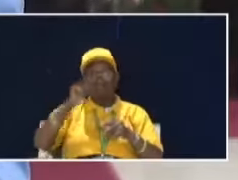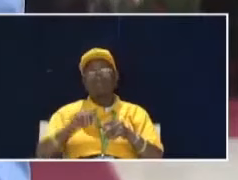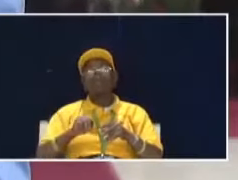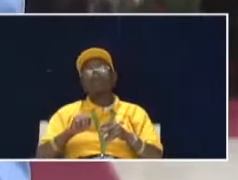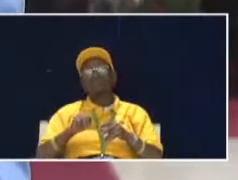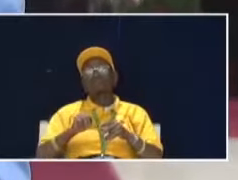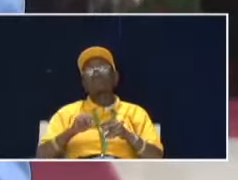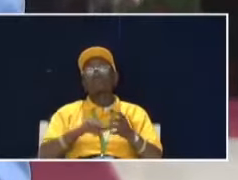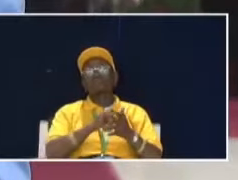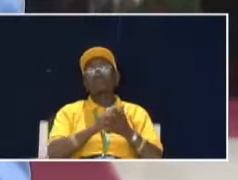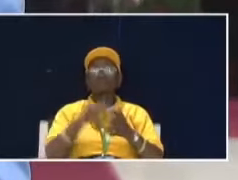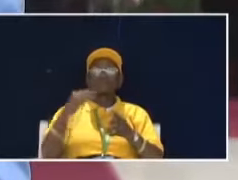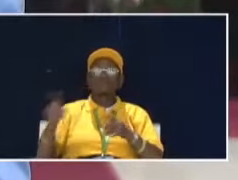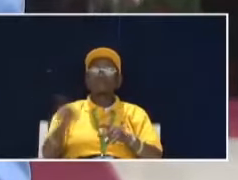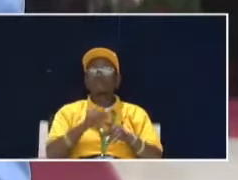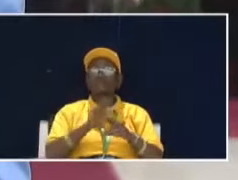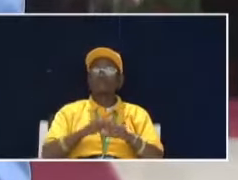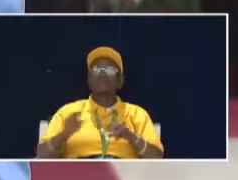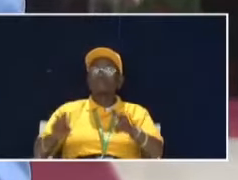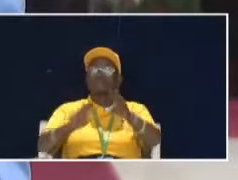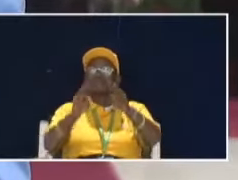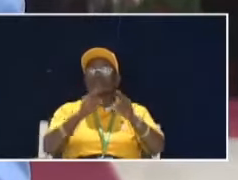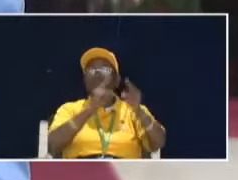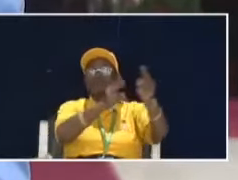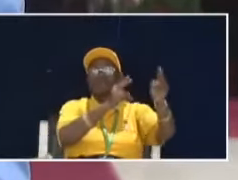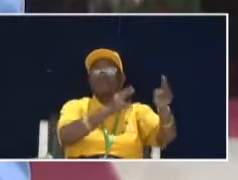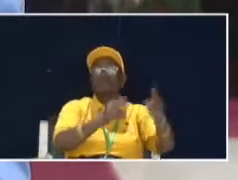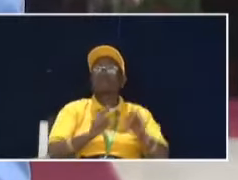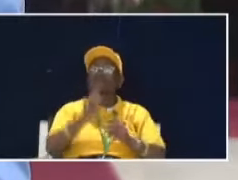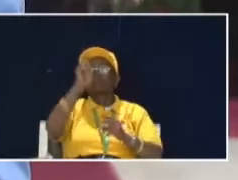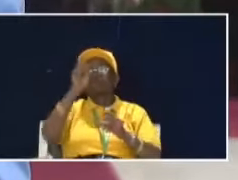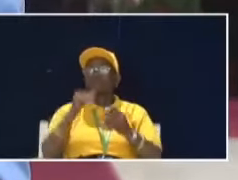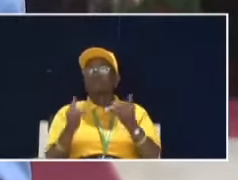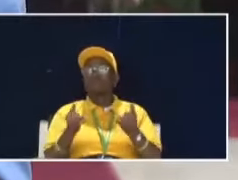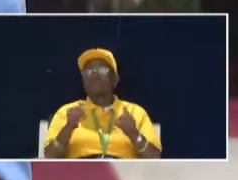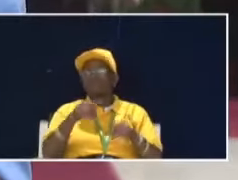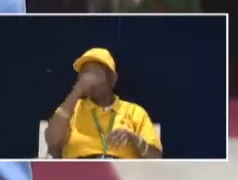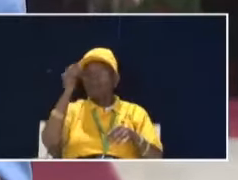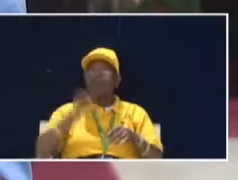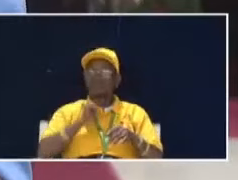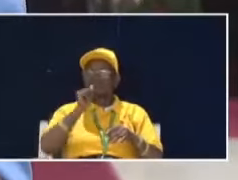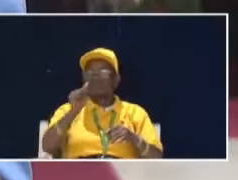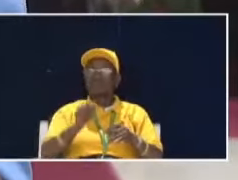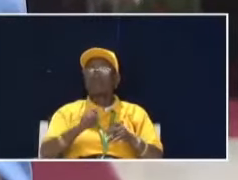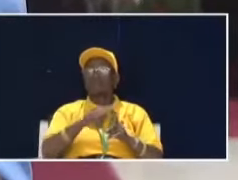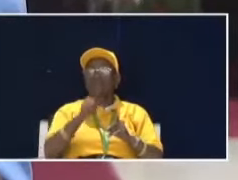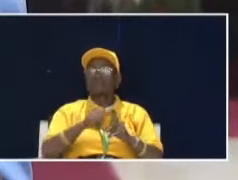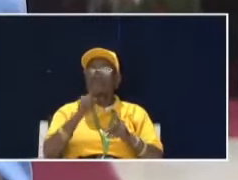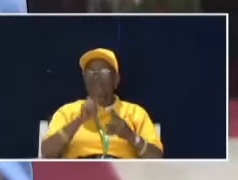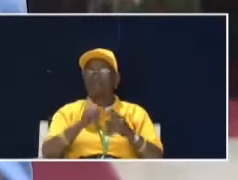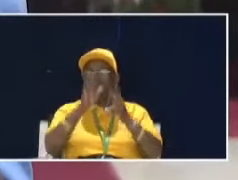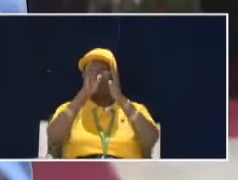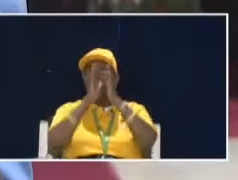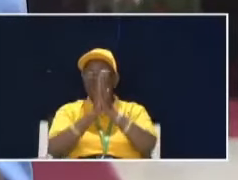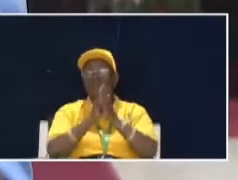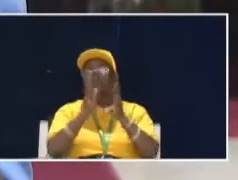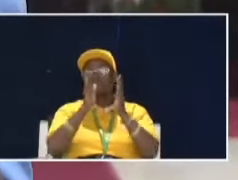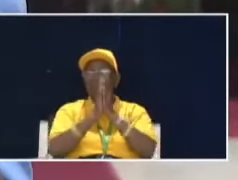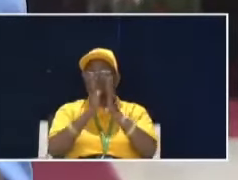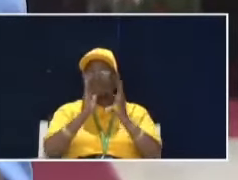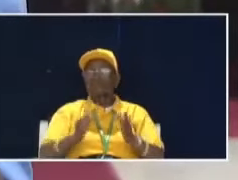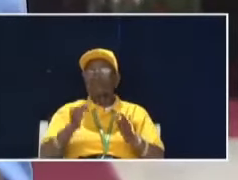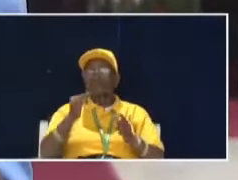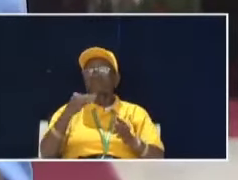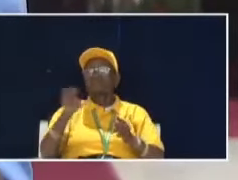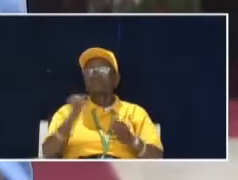And those of you on the way, hurry up now, because I'm about to pray the prayer of